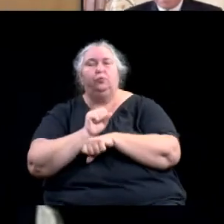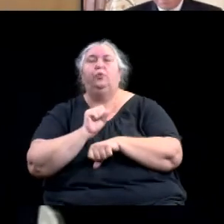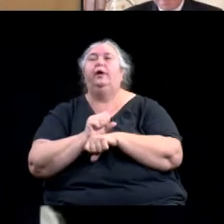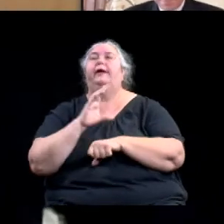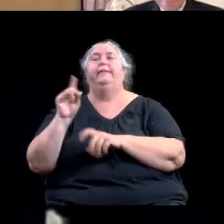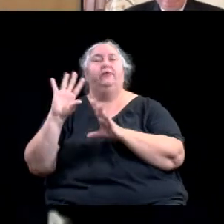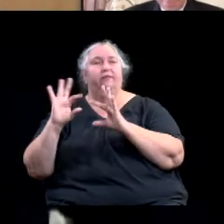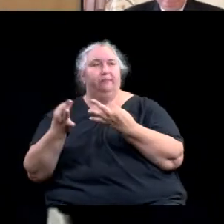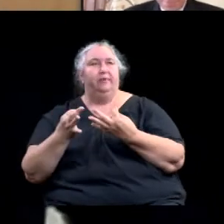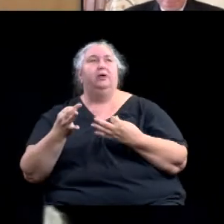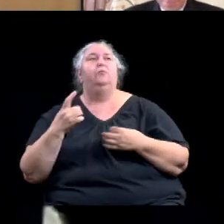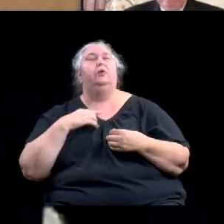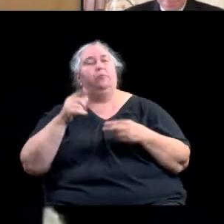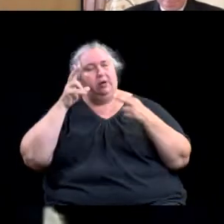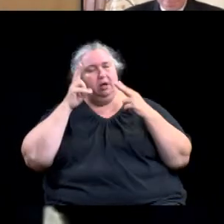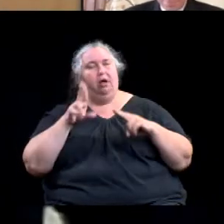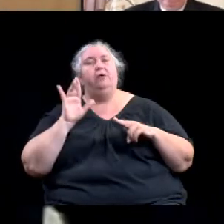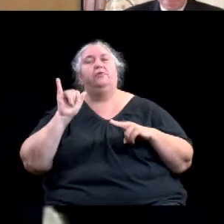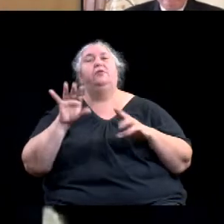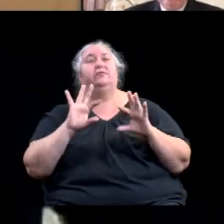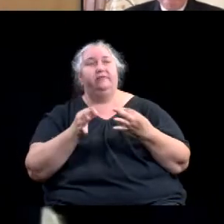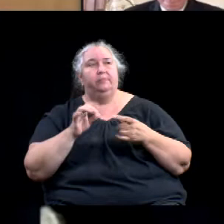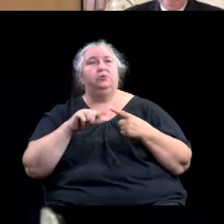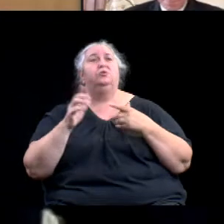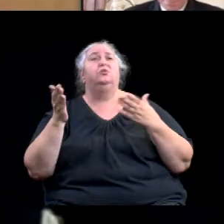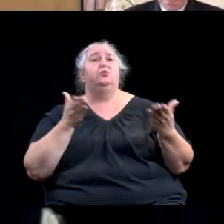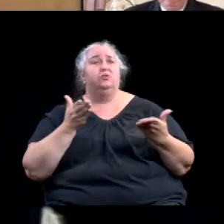So thank you, thank you, thank you. Thank you, Chief.